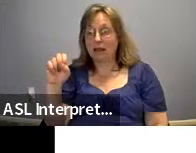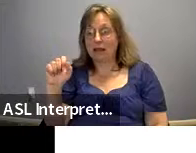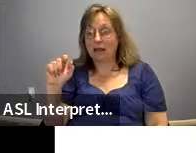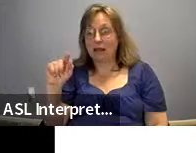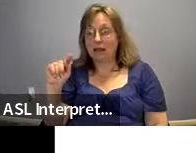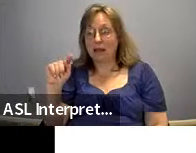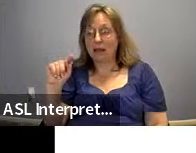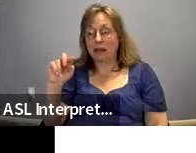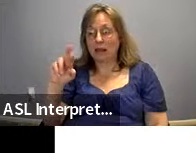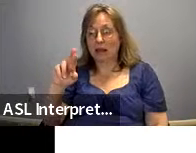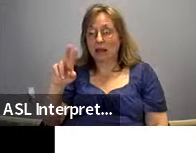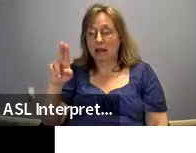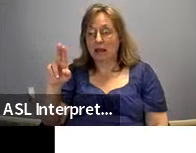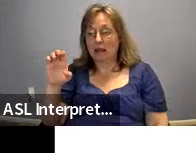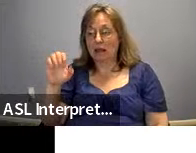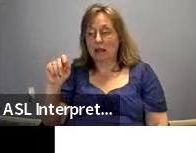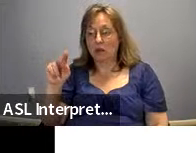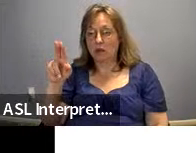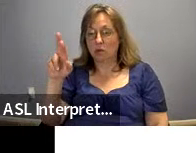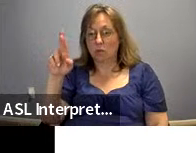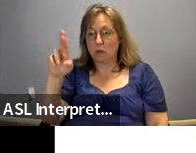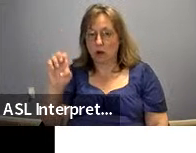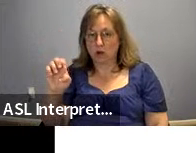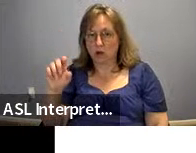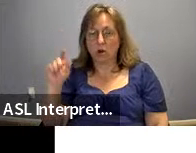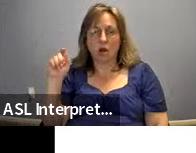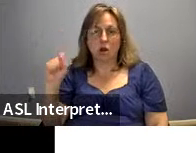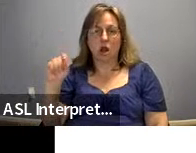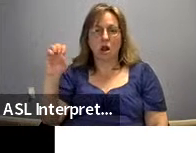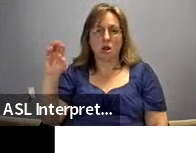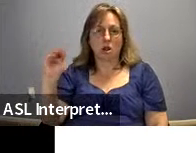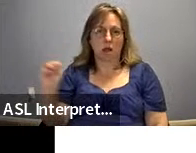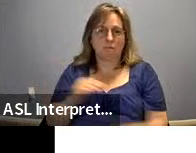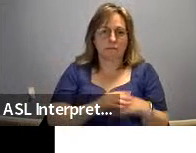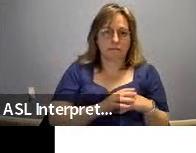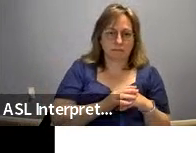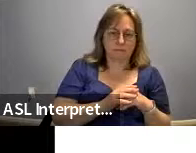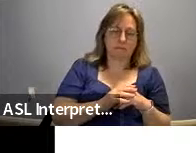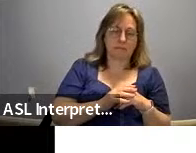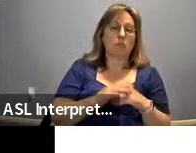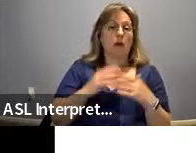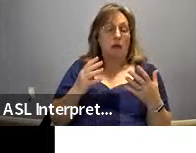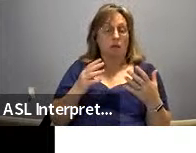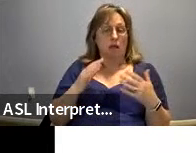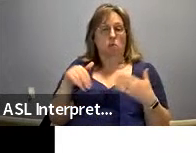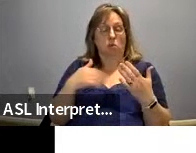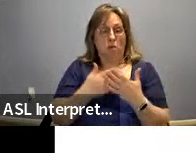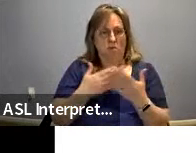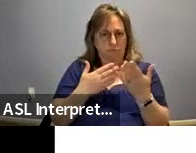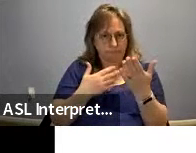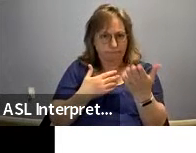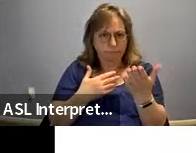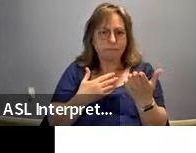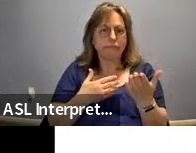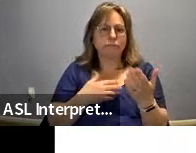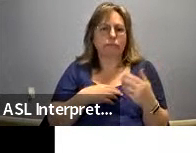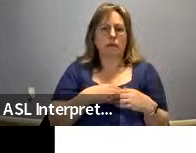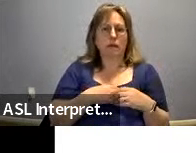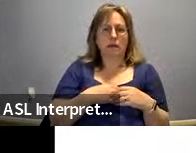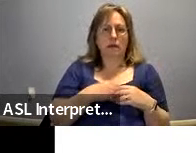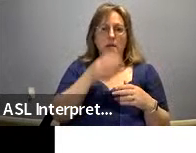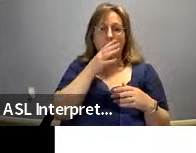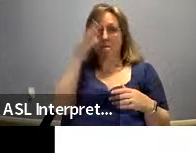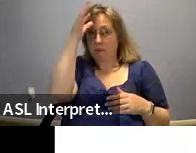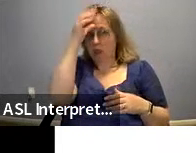edmonds15.instructure.com, and then navigate to that site. Once you're there, look for where it says Parent of a Canvas